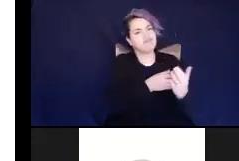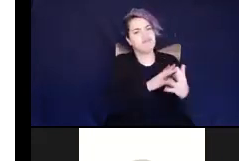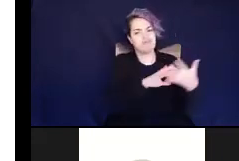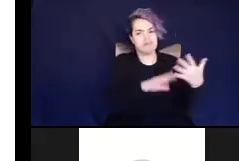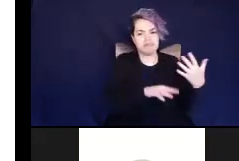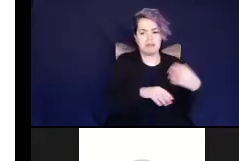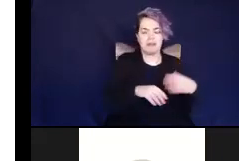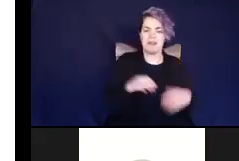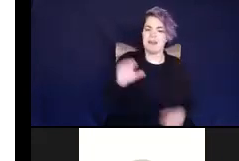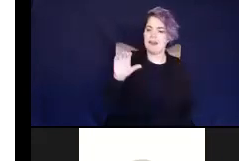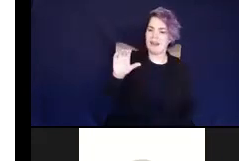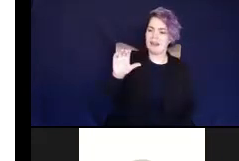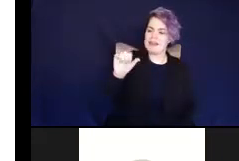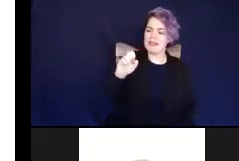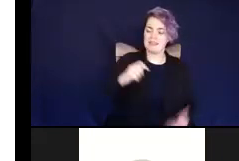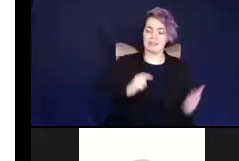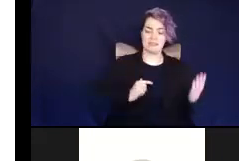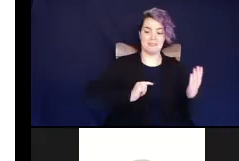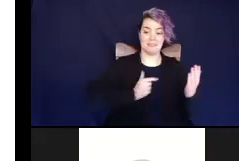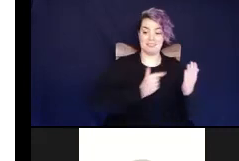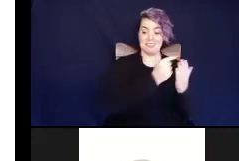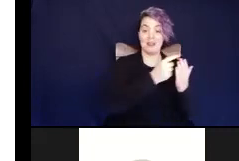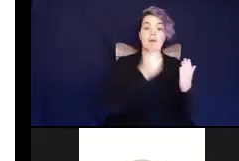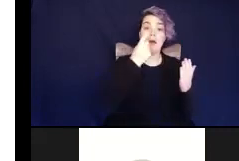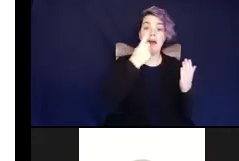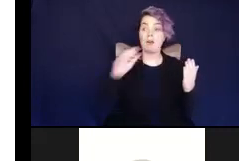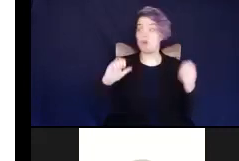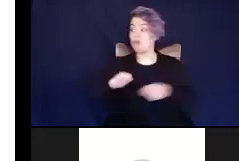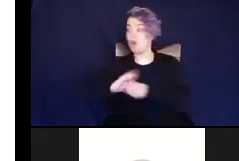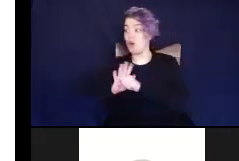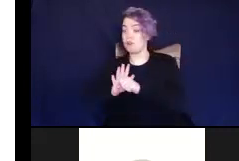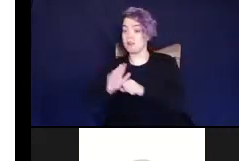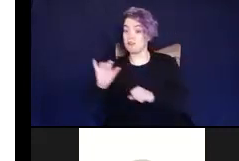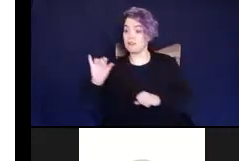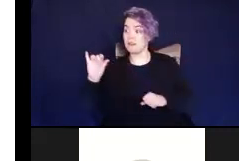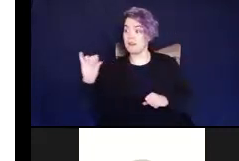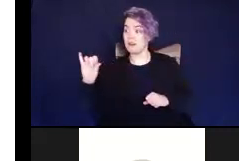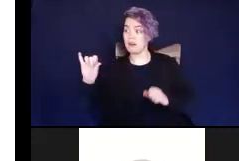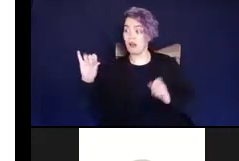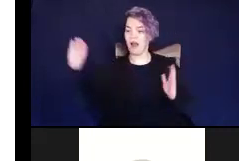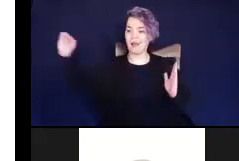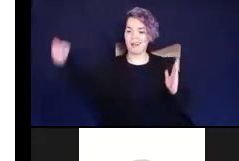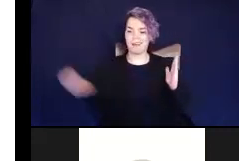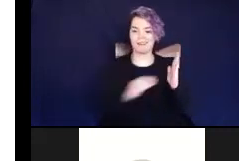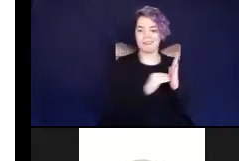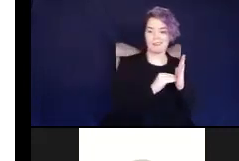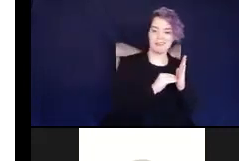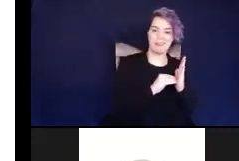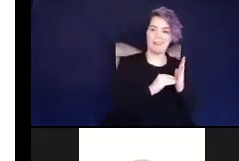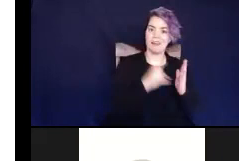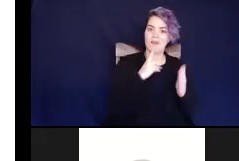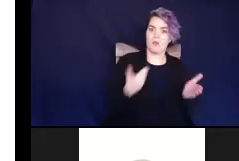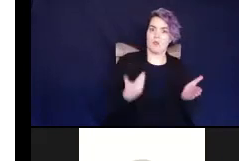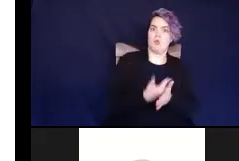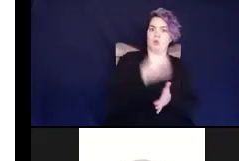that people expanded it once COVID happened to say, by the way, now we have a new crisis. And this was